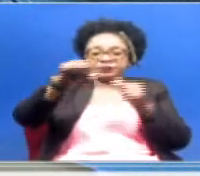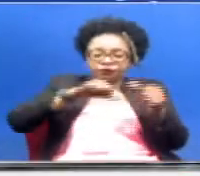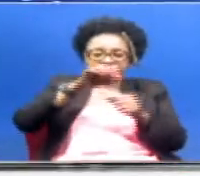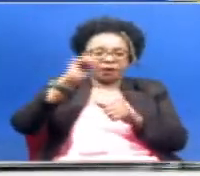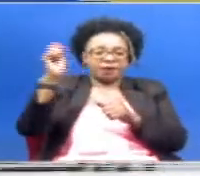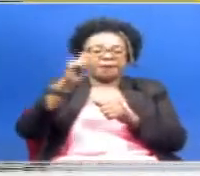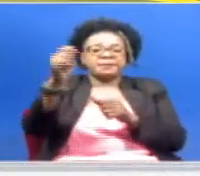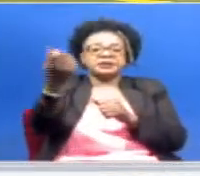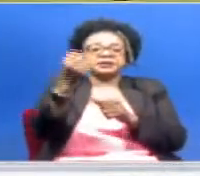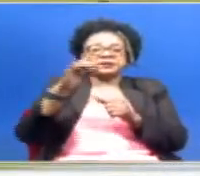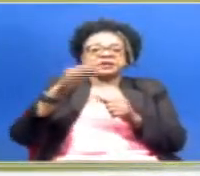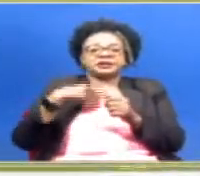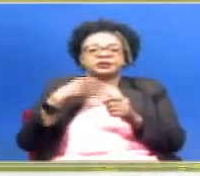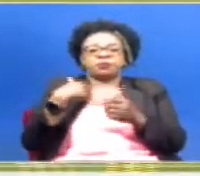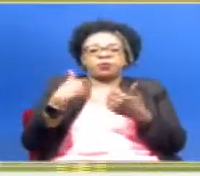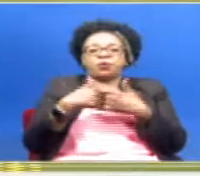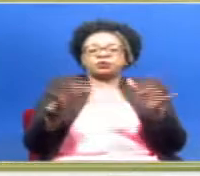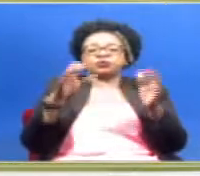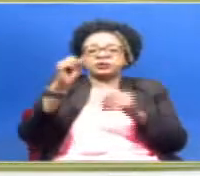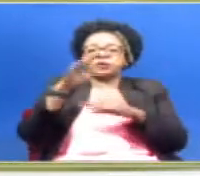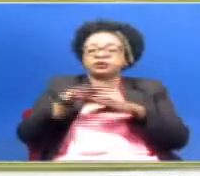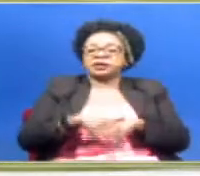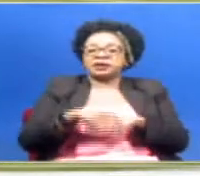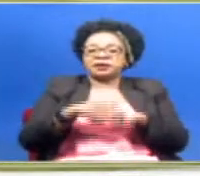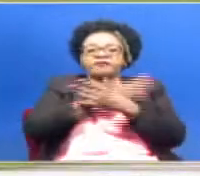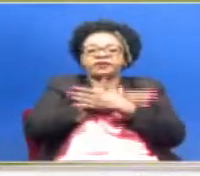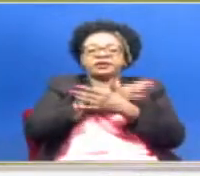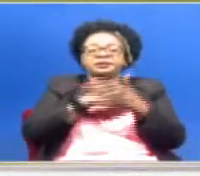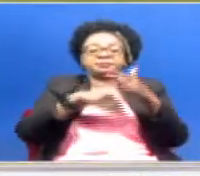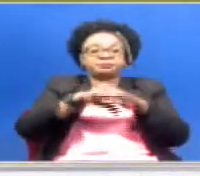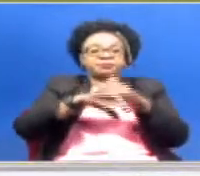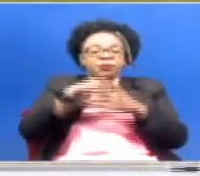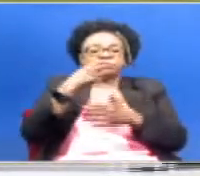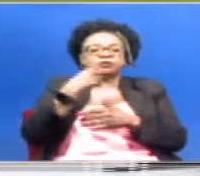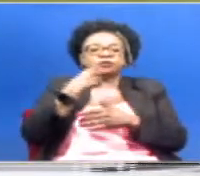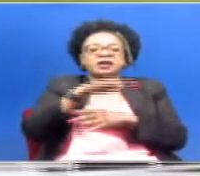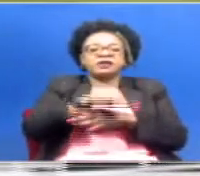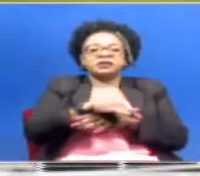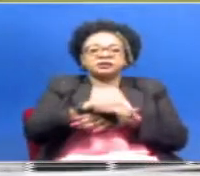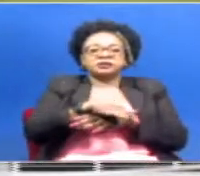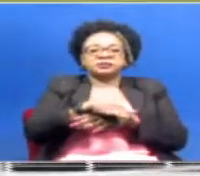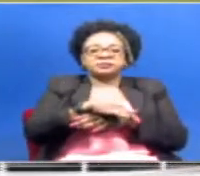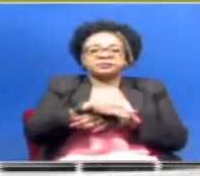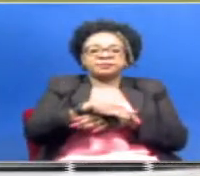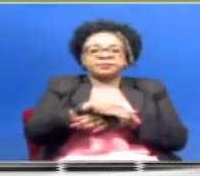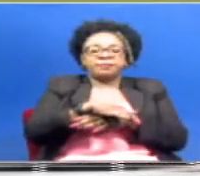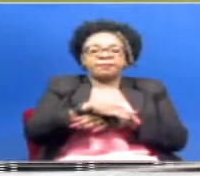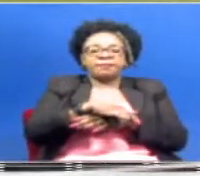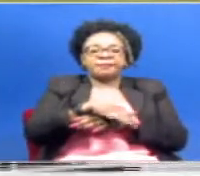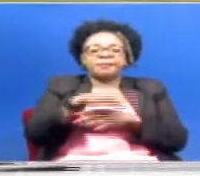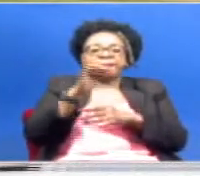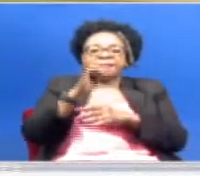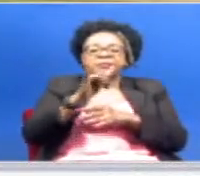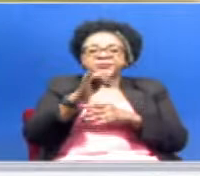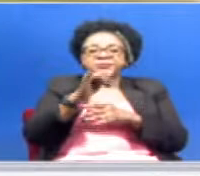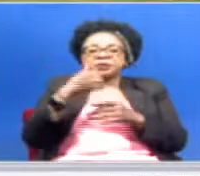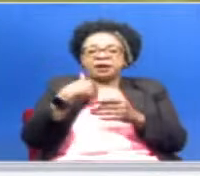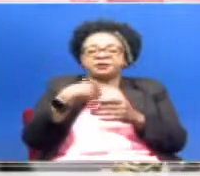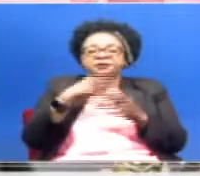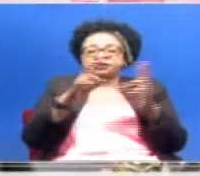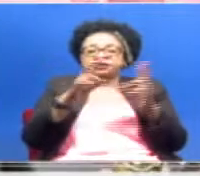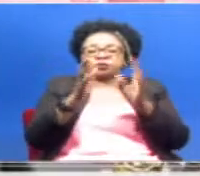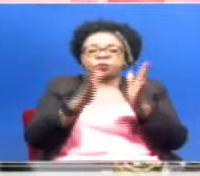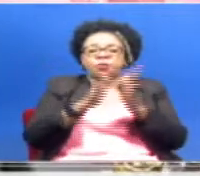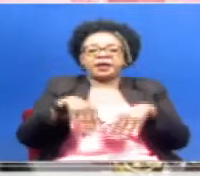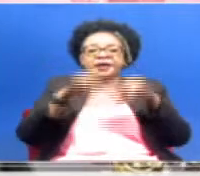loss to South Sudan in a friendly match on Tuesday evening at the Kasarani Stadium. The football administrator took issue with head coach Engin